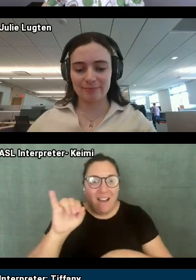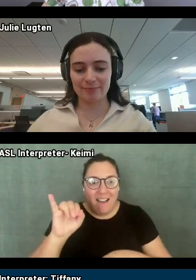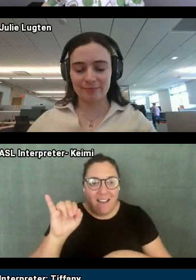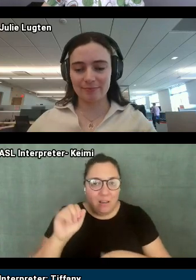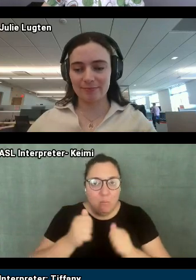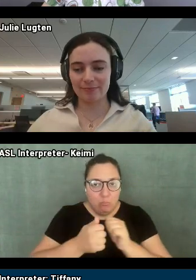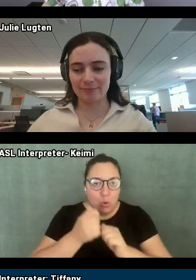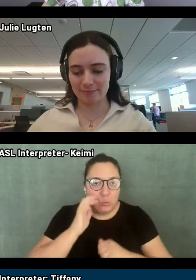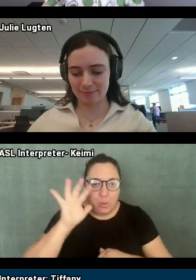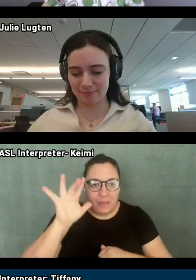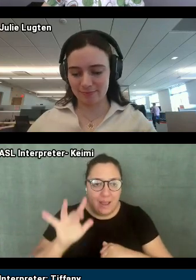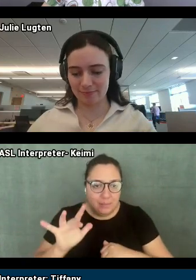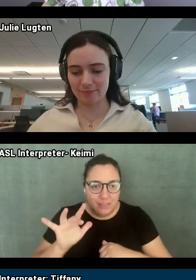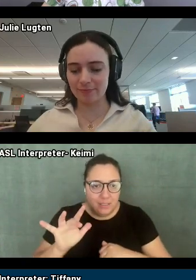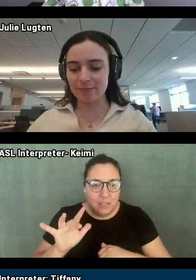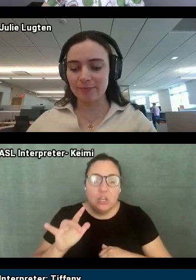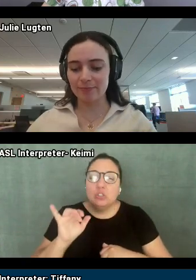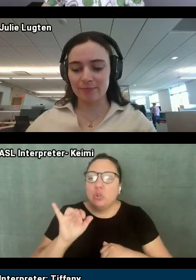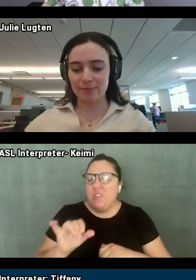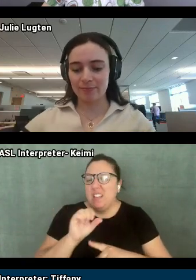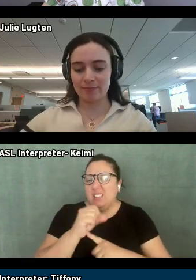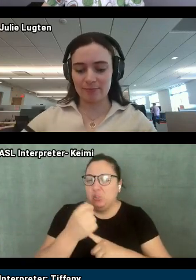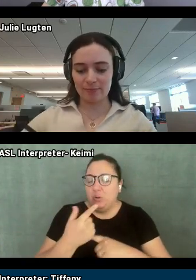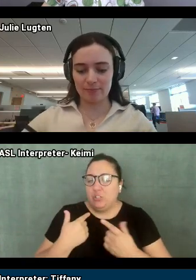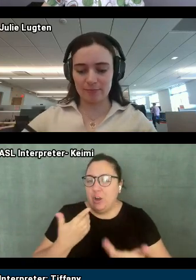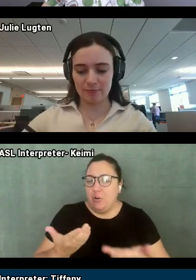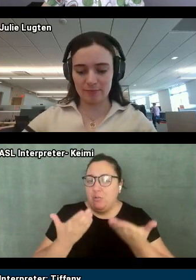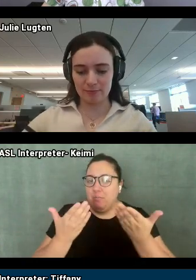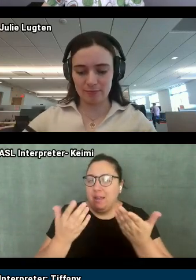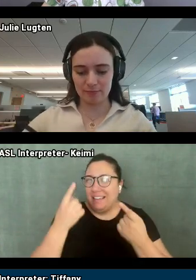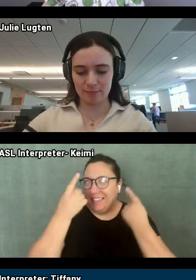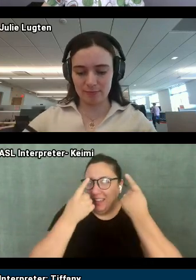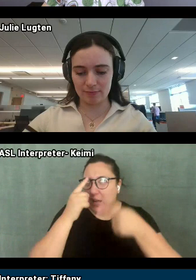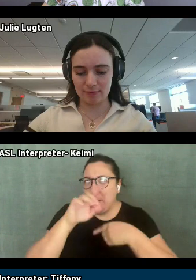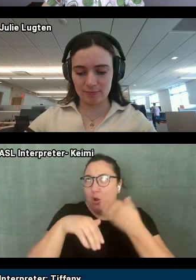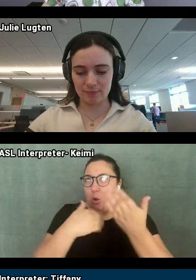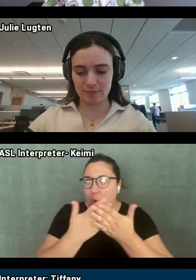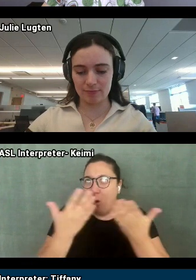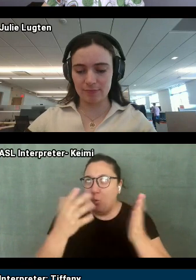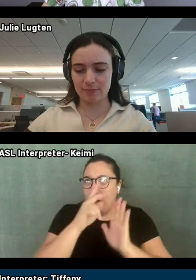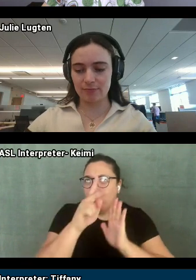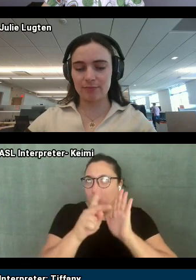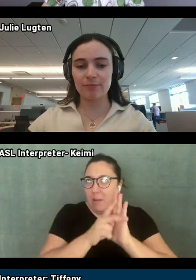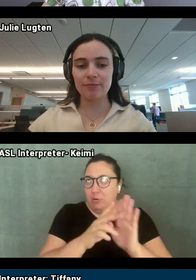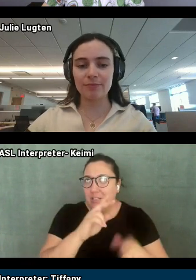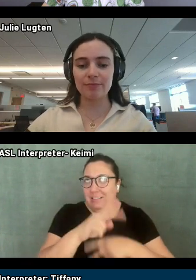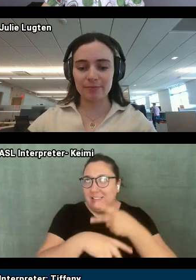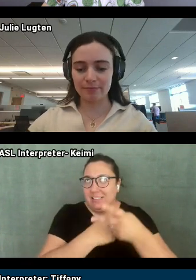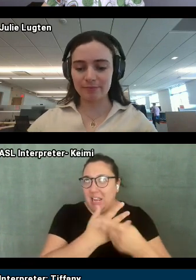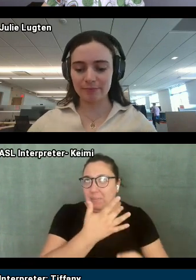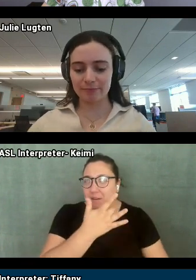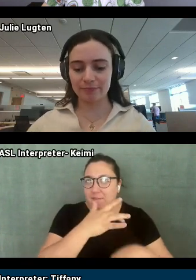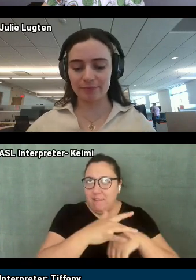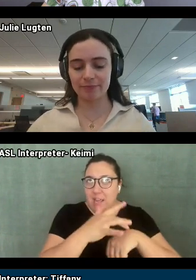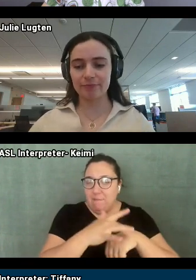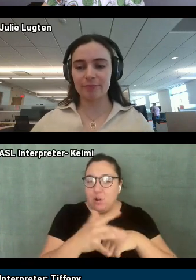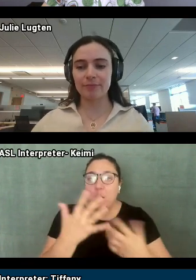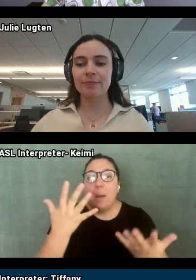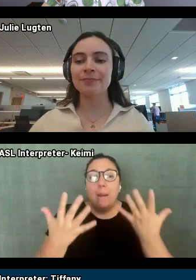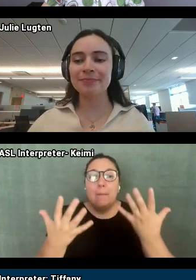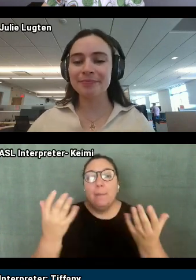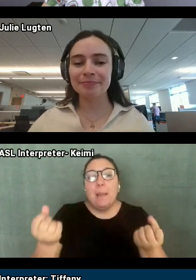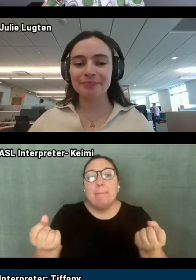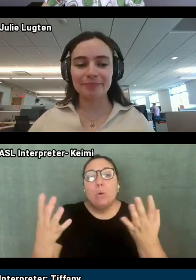these cases, I recommend considering all your property types available and going with something like a multi-select or a drop-down